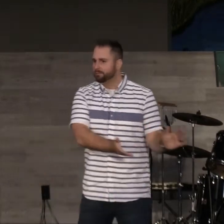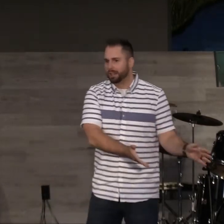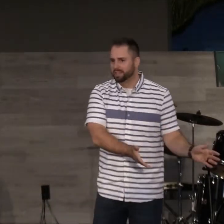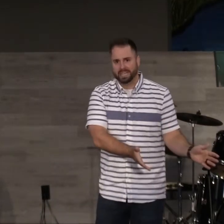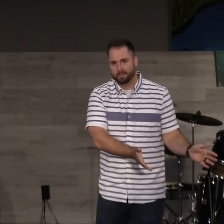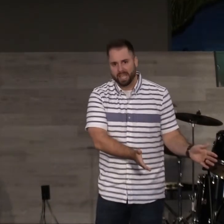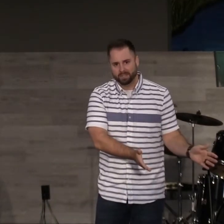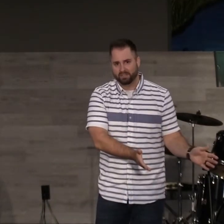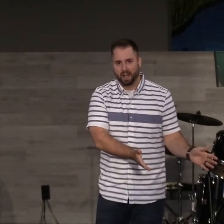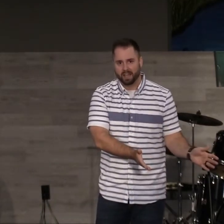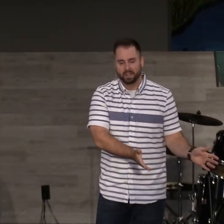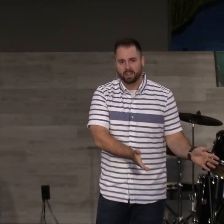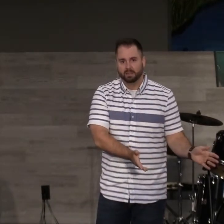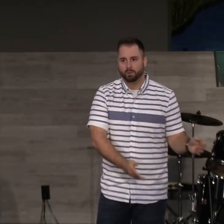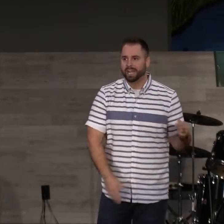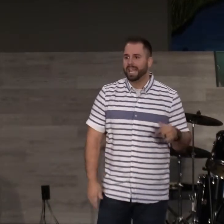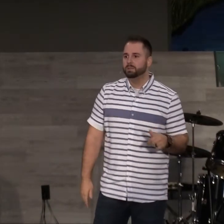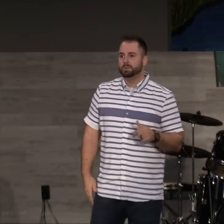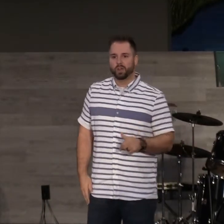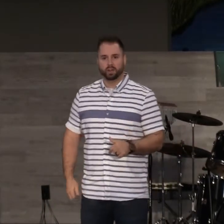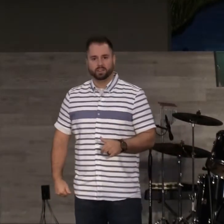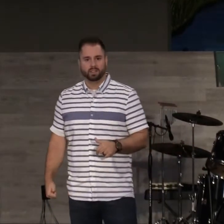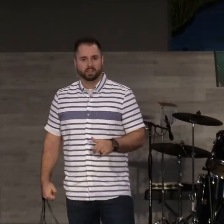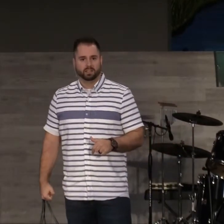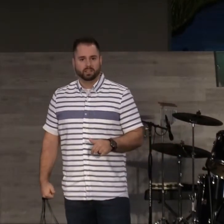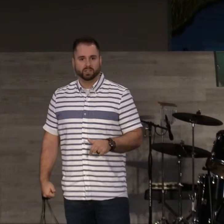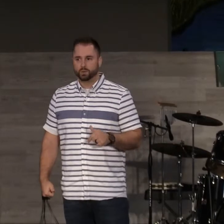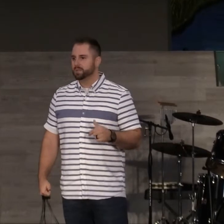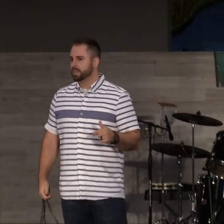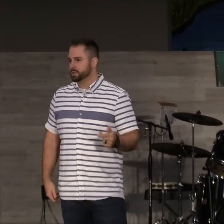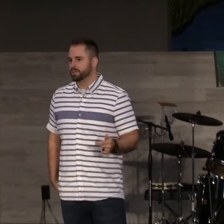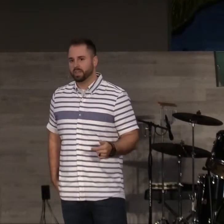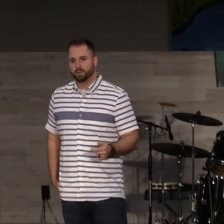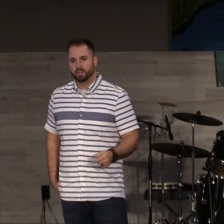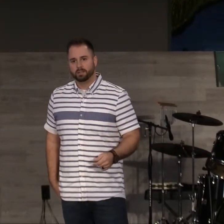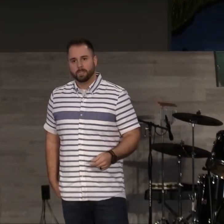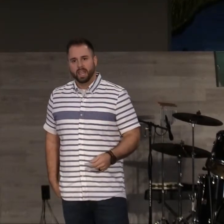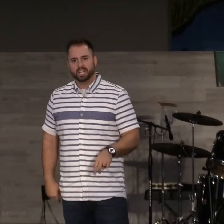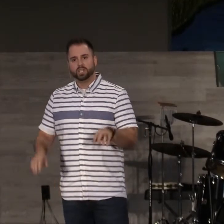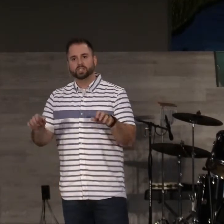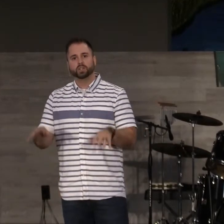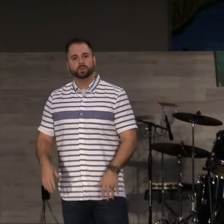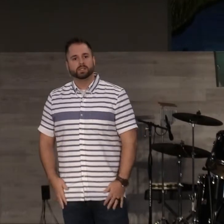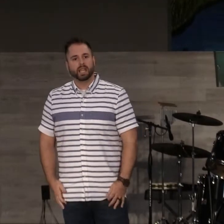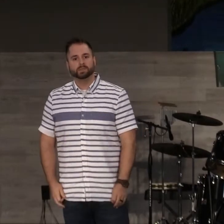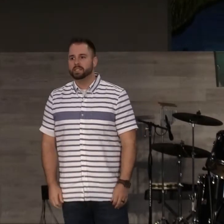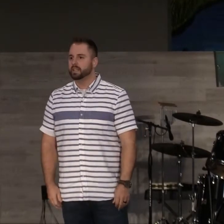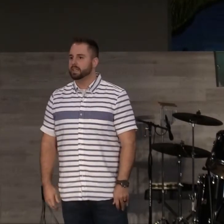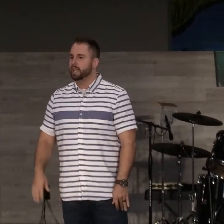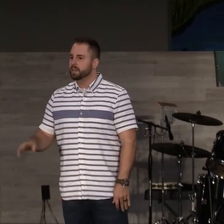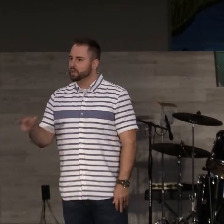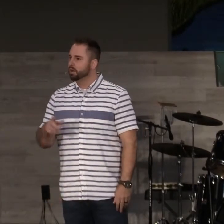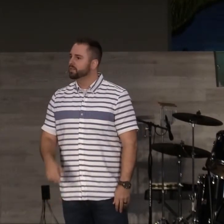yeah, he followed the Ten Commandments, fine. But when it came to his heart, his true sin was revealed. And Jesus turned to his disciples